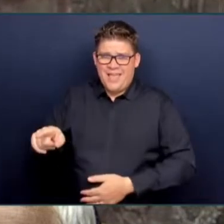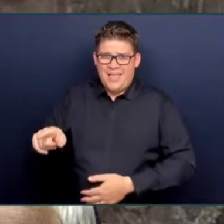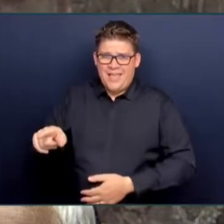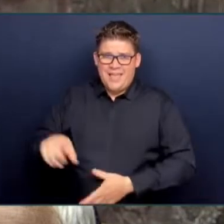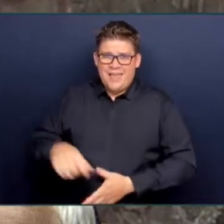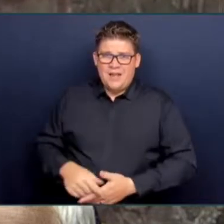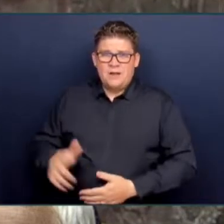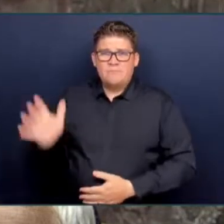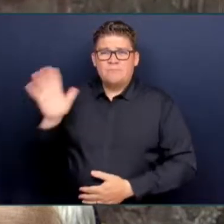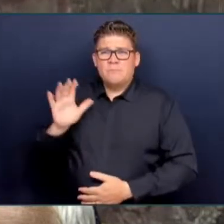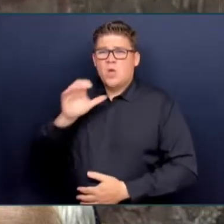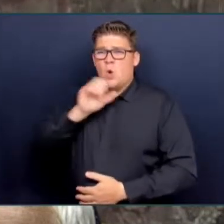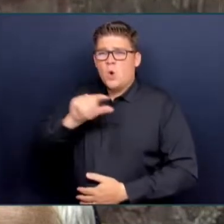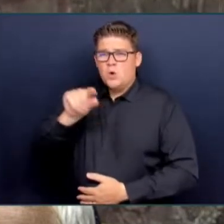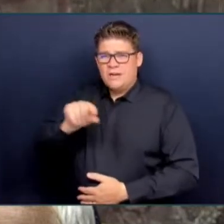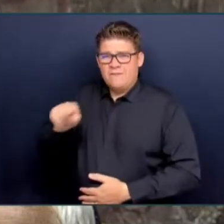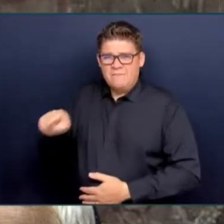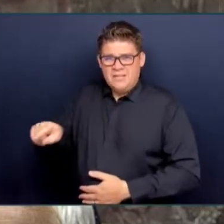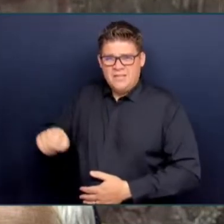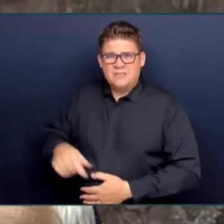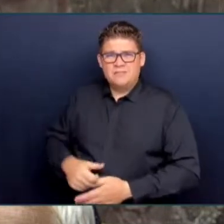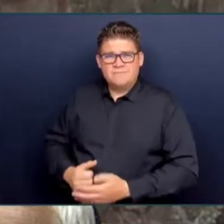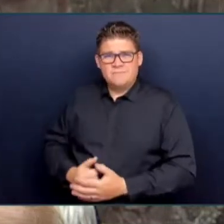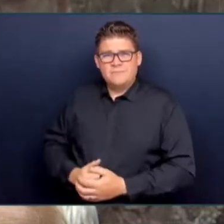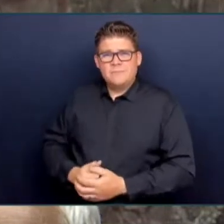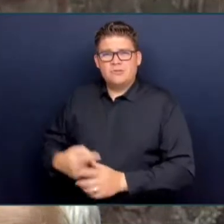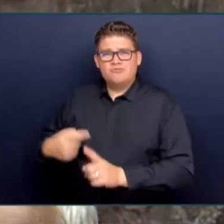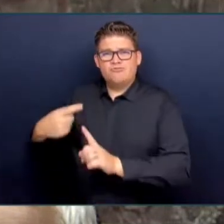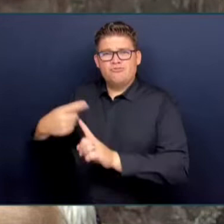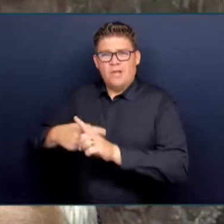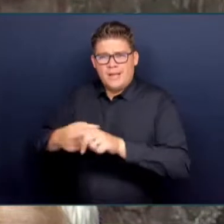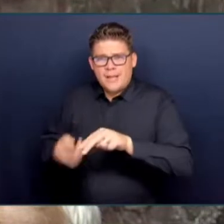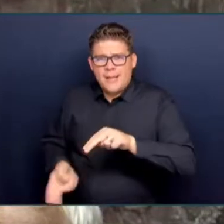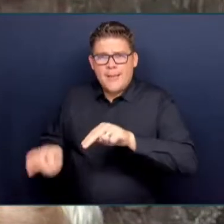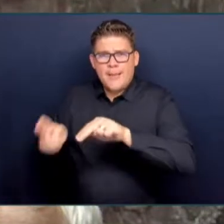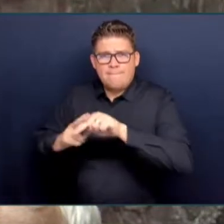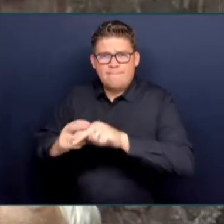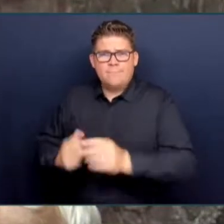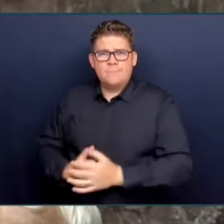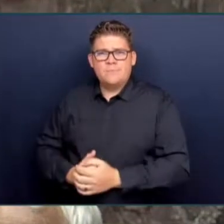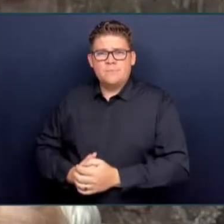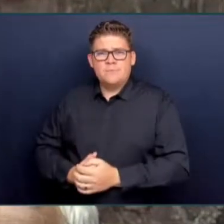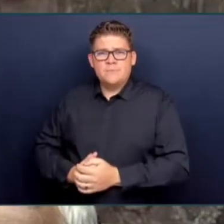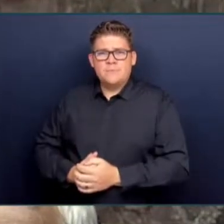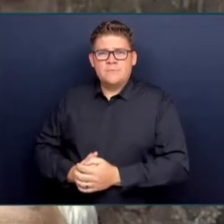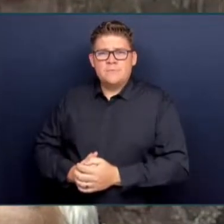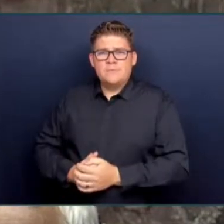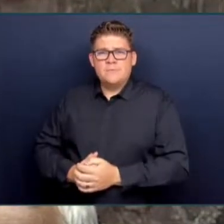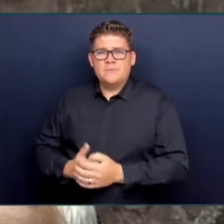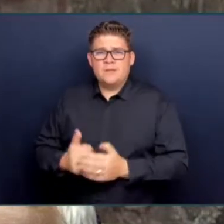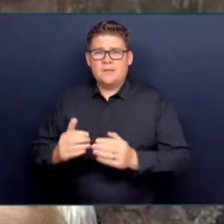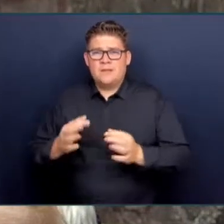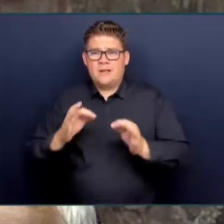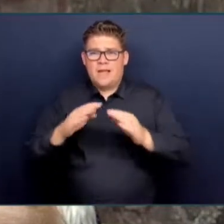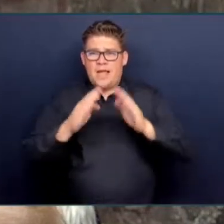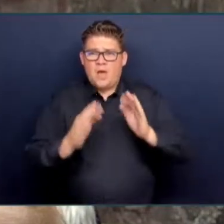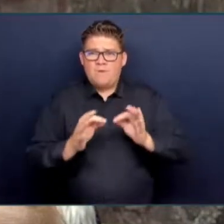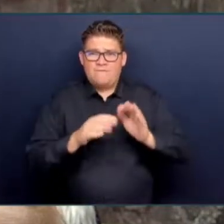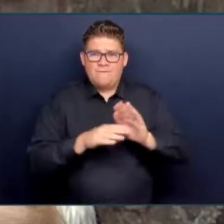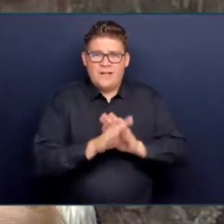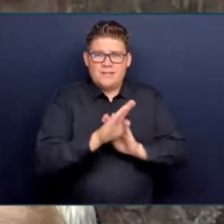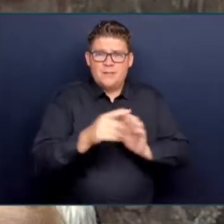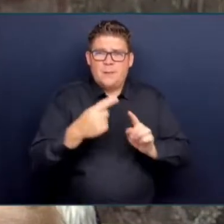rents, inflation plus 2%. And I remember asking, where did that come from? Who decided that? What was the